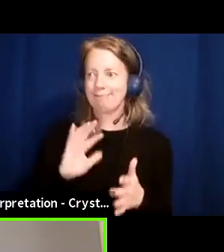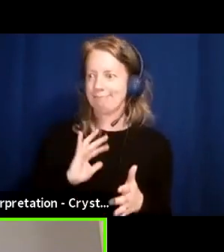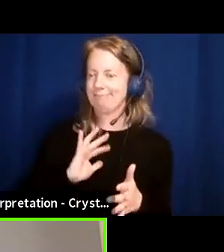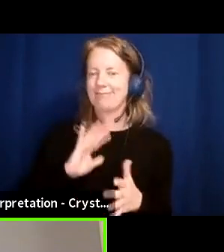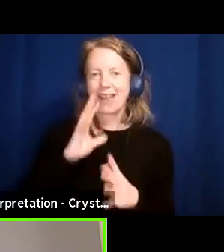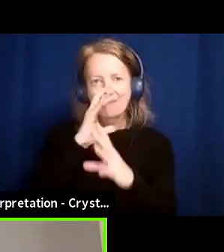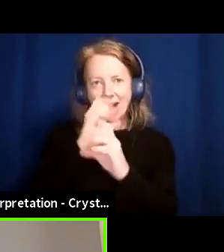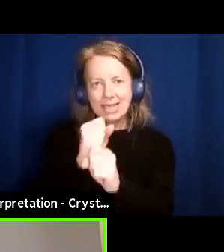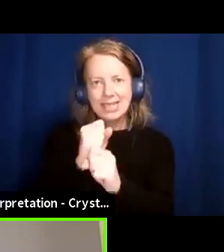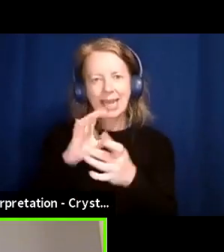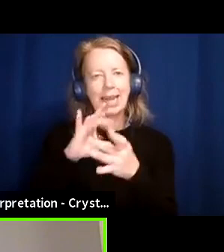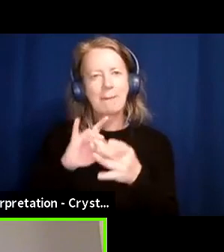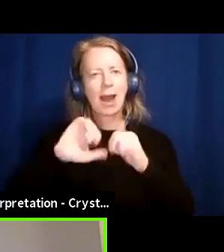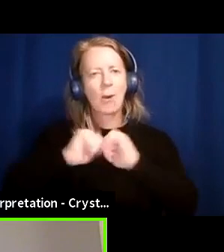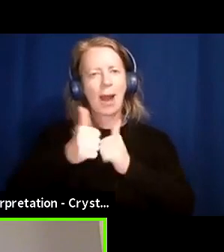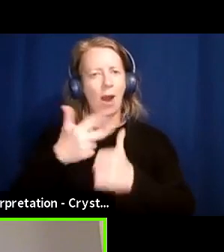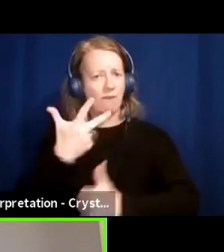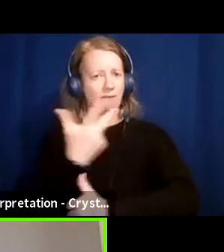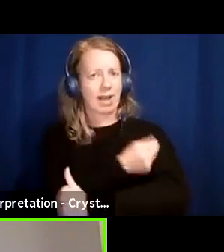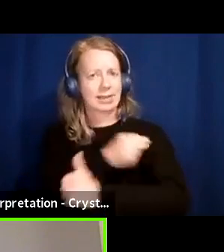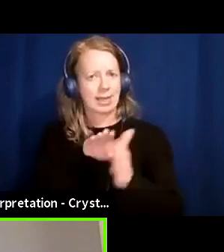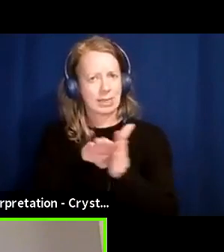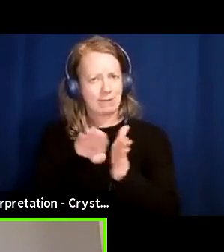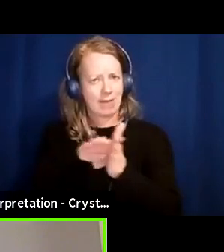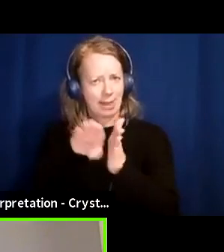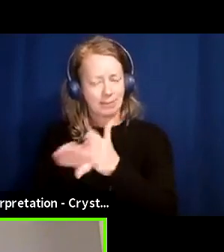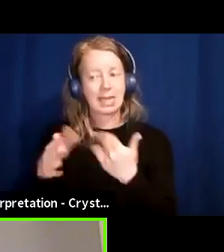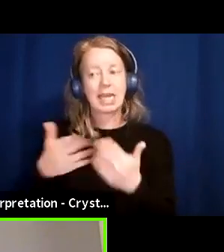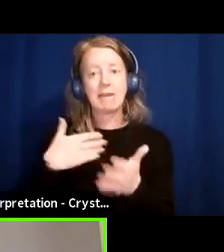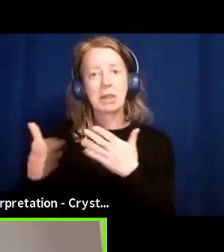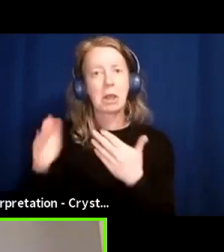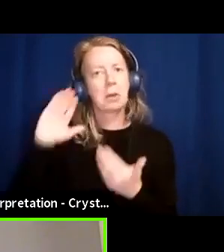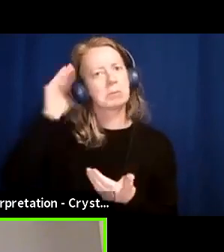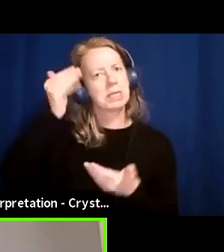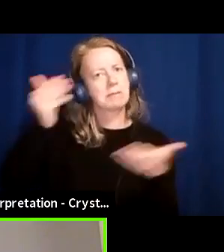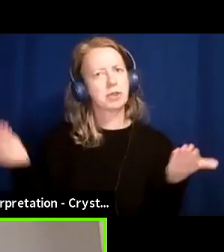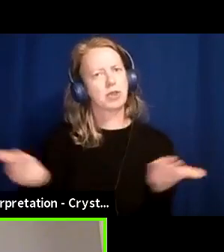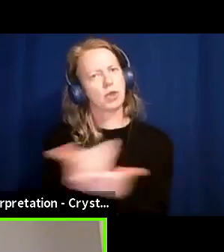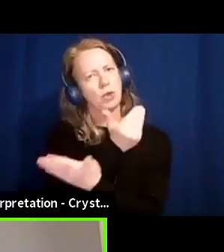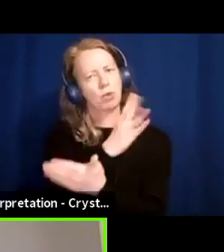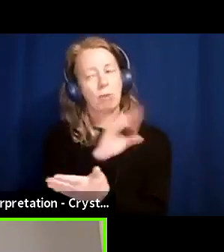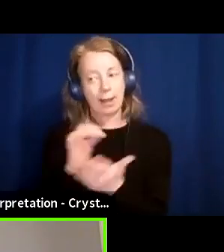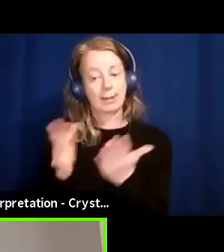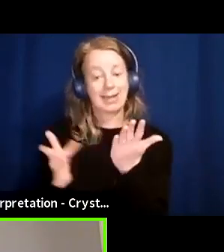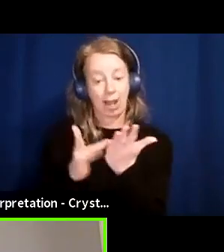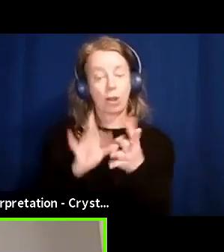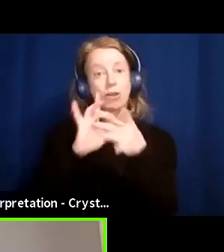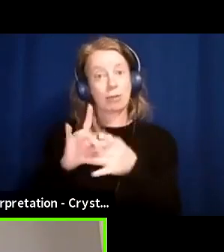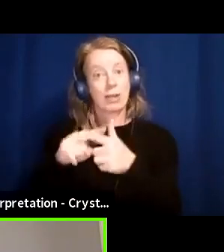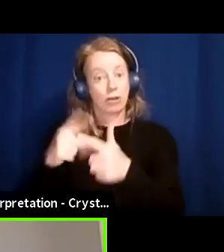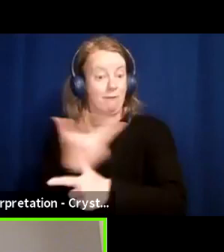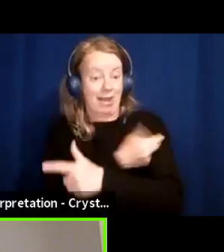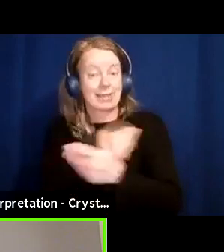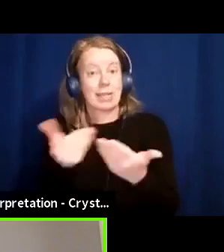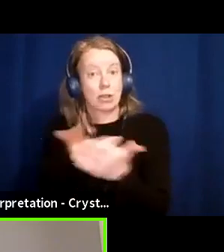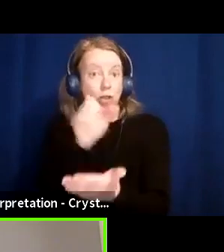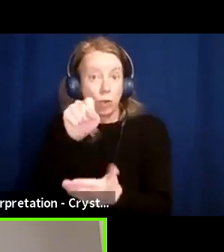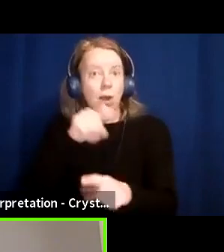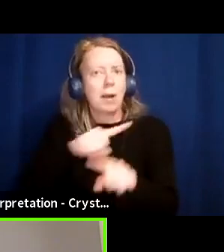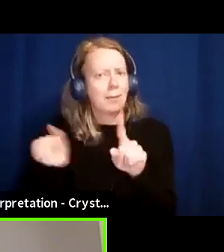the development of the vaccine. So even though it seems new and it is a new technology for vaccines, it's been studied for many